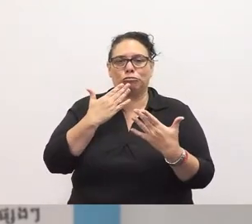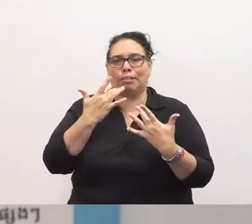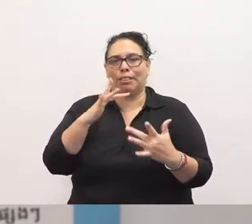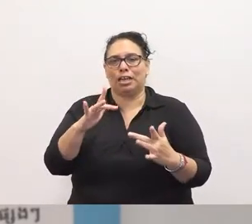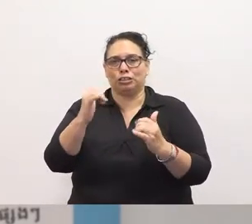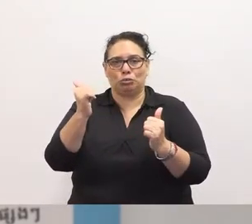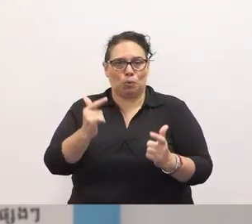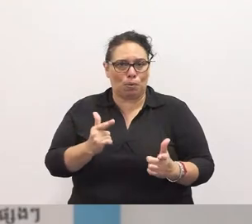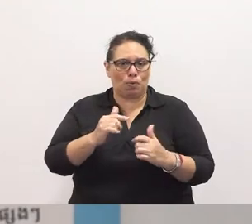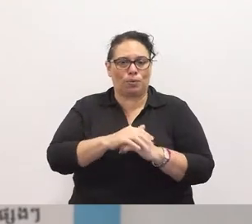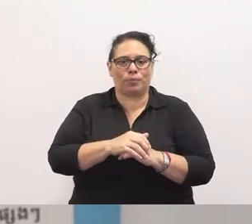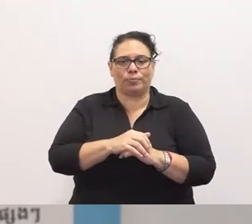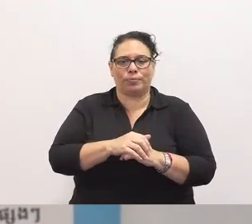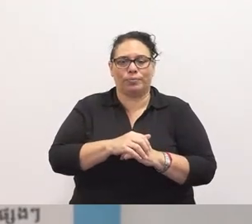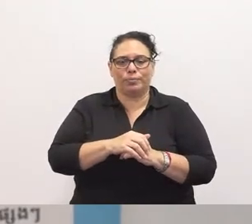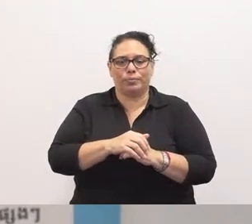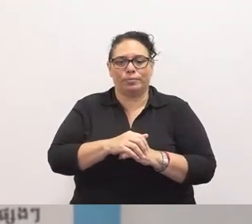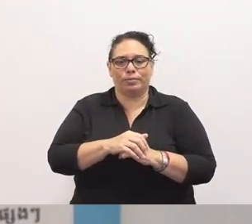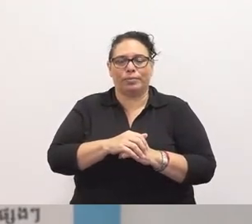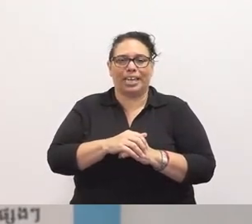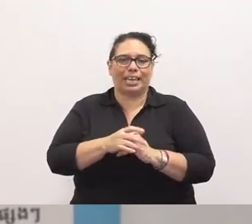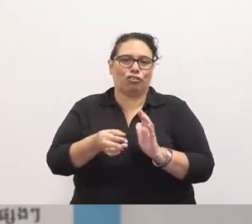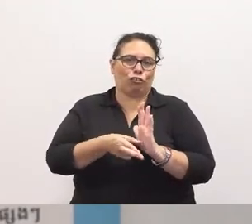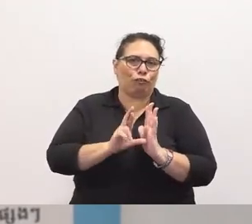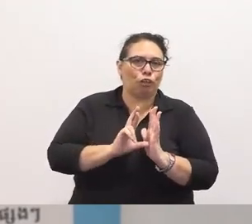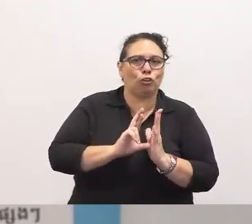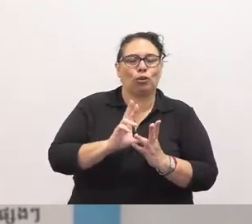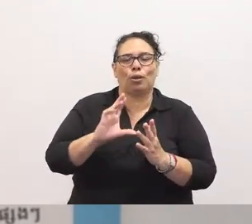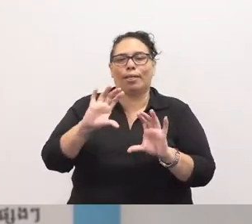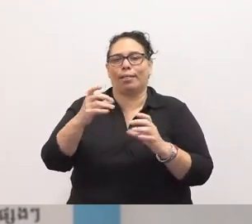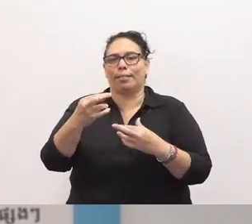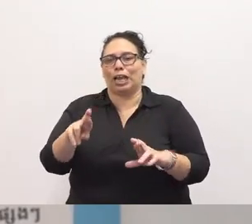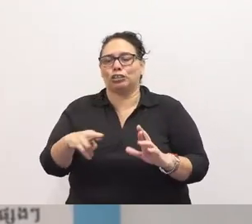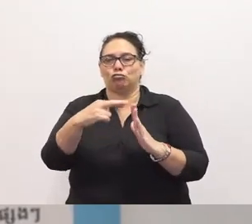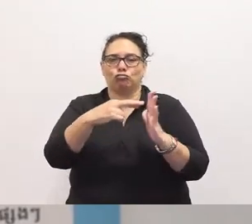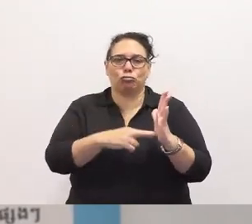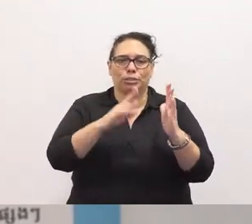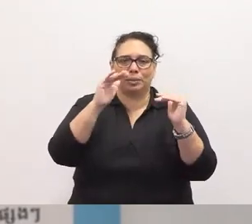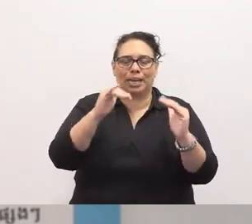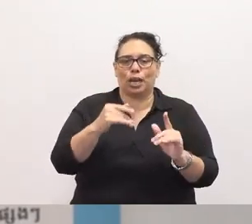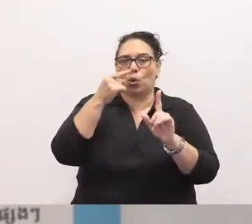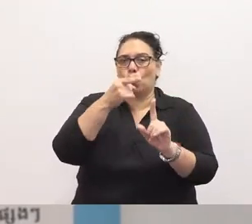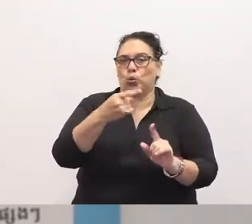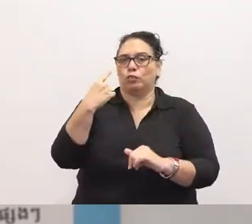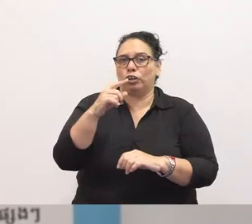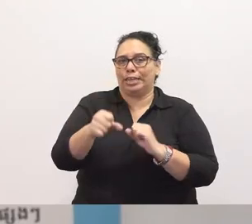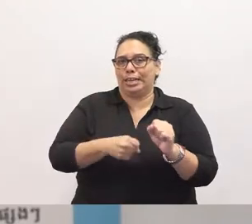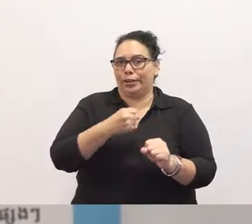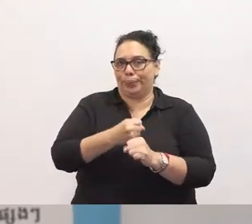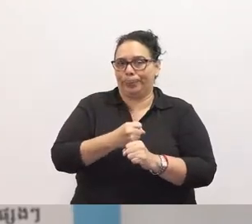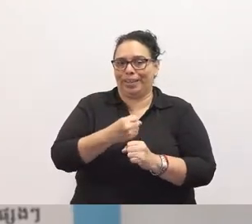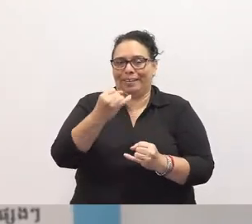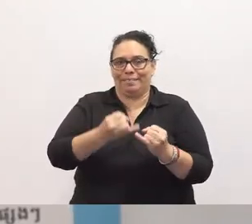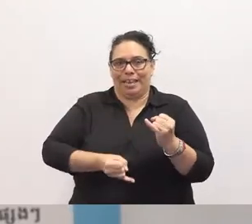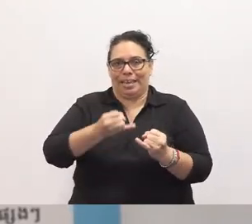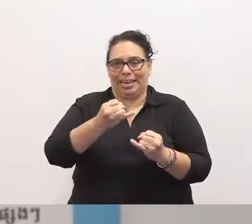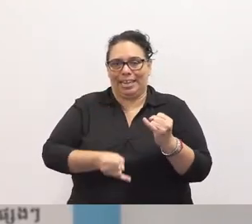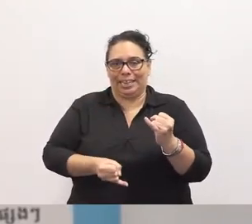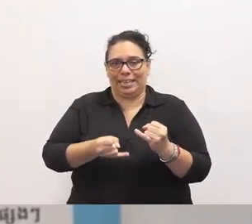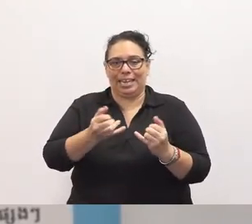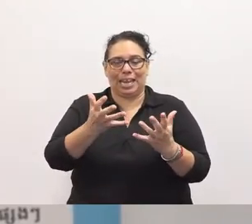all as you go over your classroom rules, expectations, and goals for the year. And then finally, I'd like